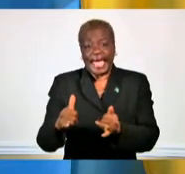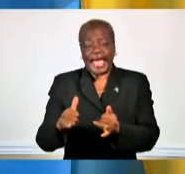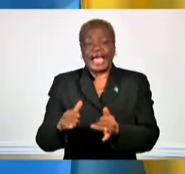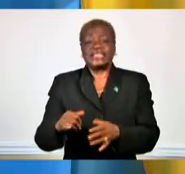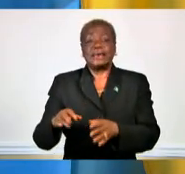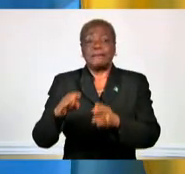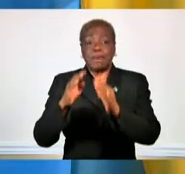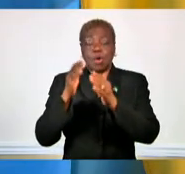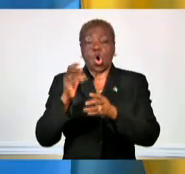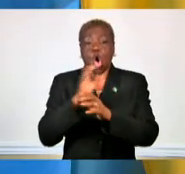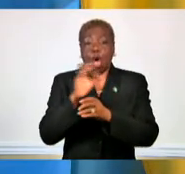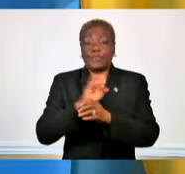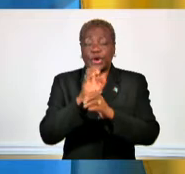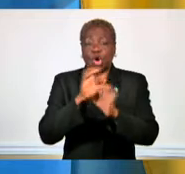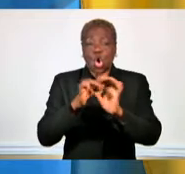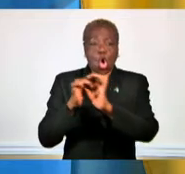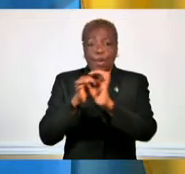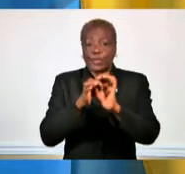this pandemic.